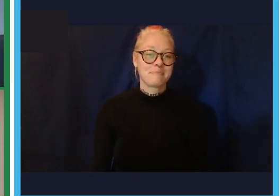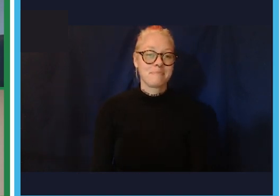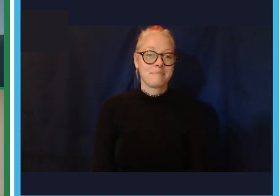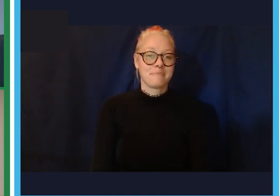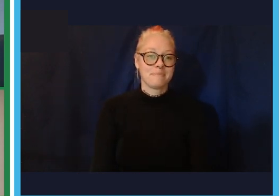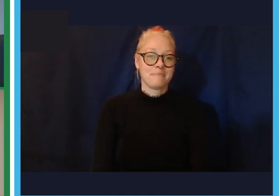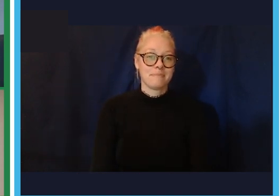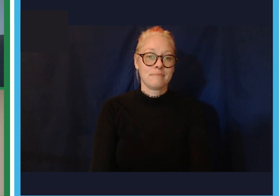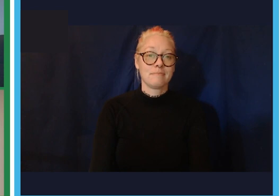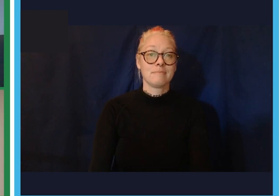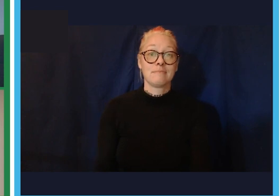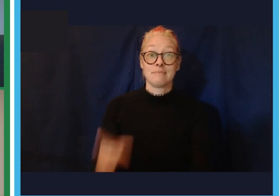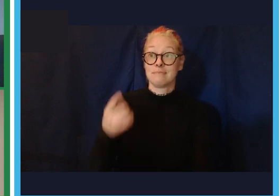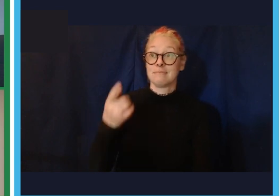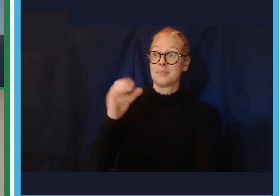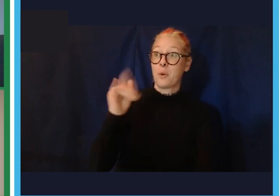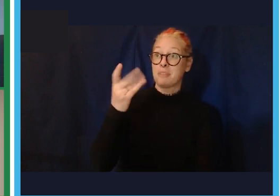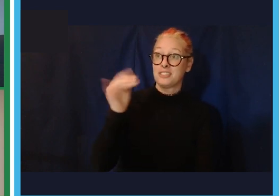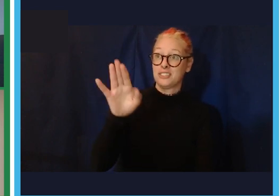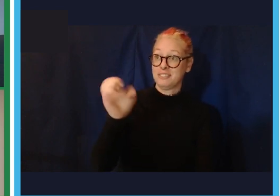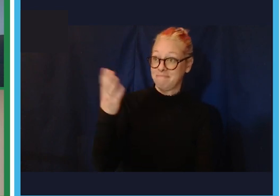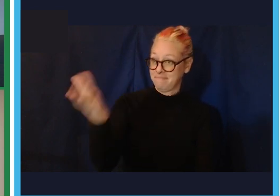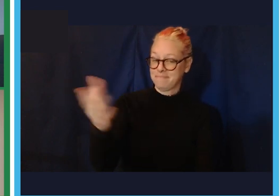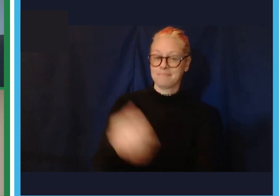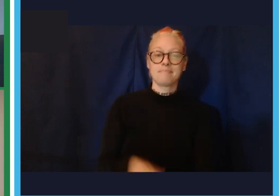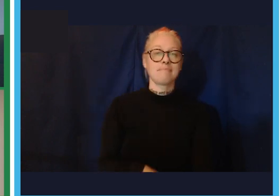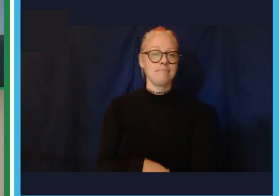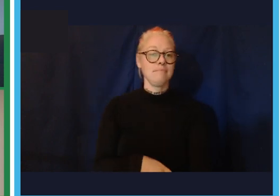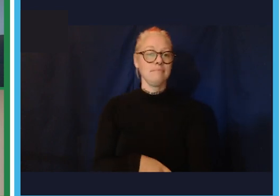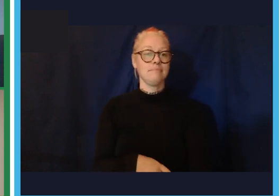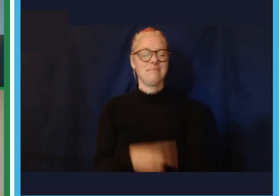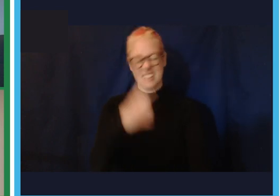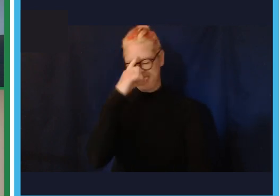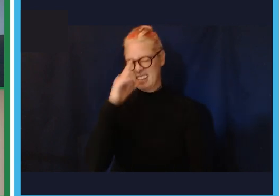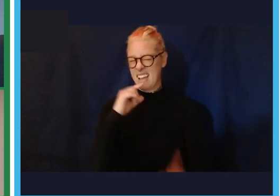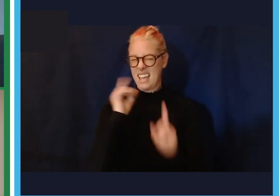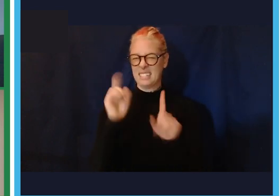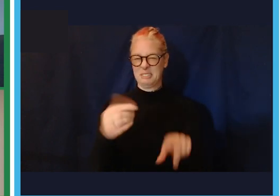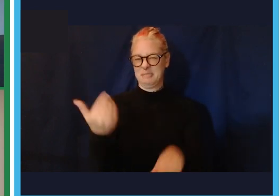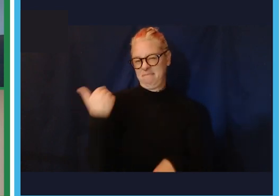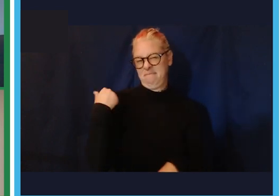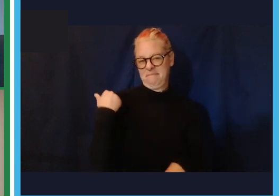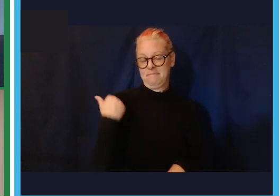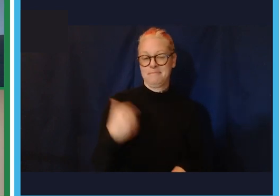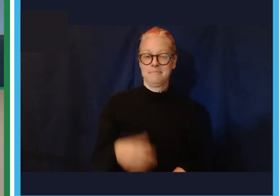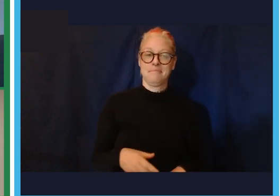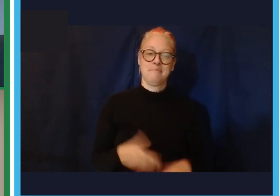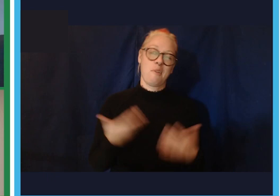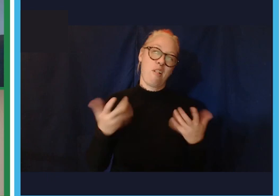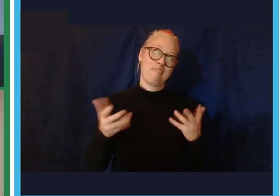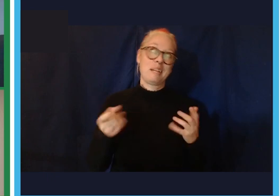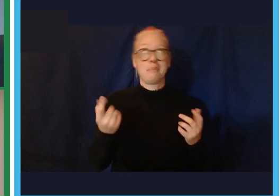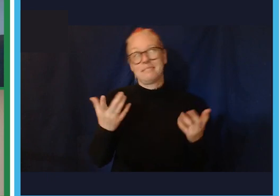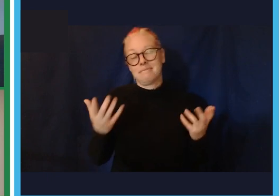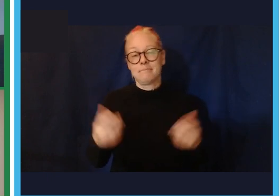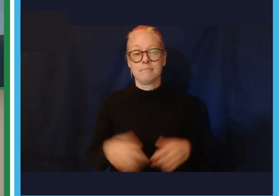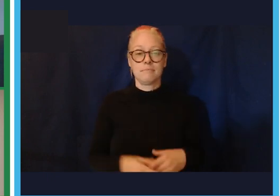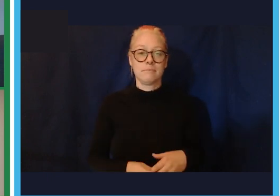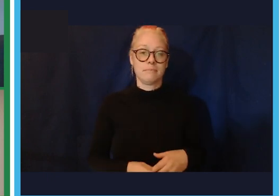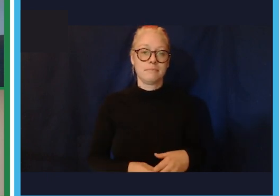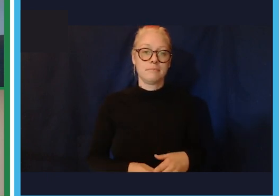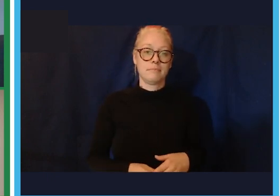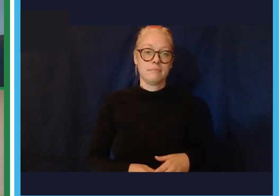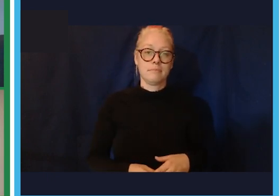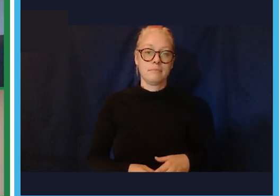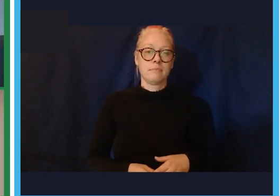be comfortable enough in yourself to yell it from the rooftops, right?